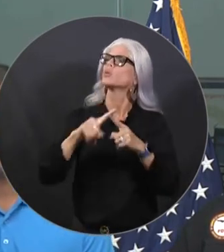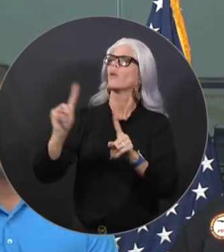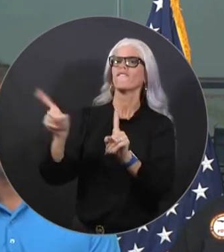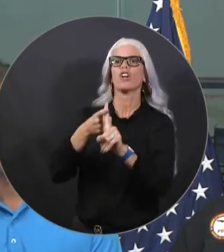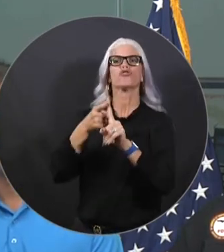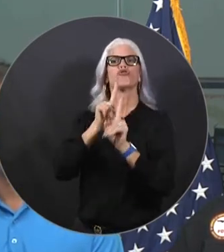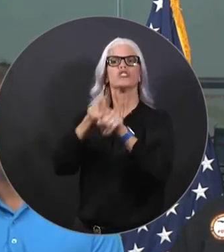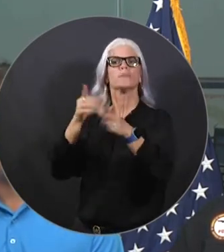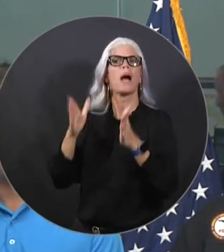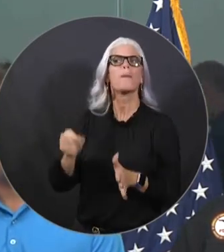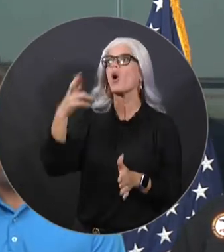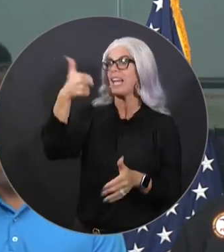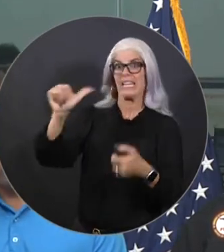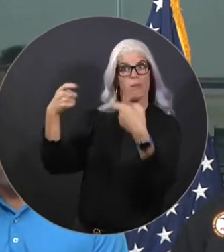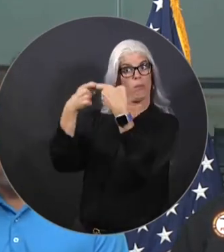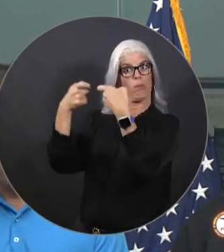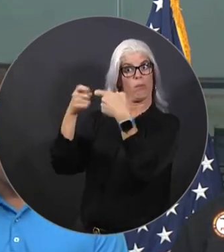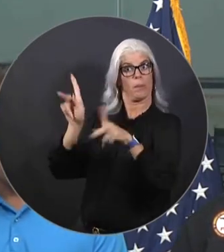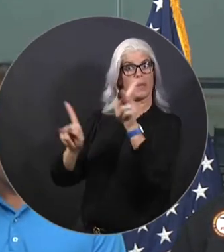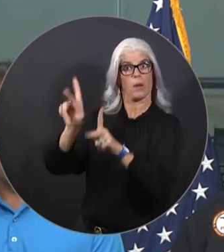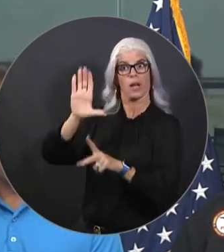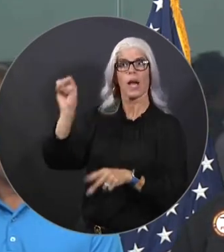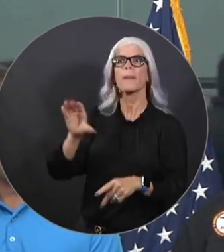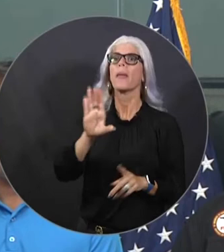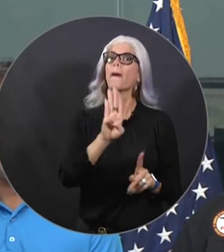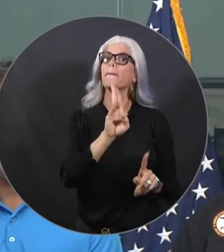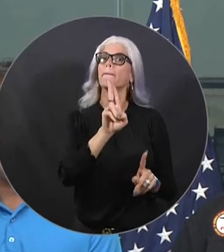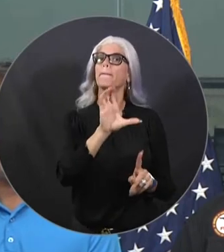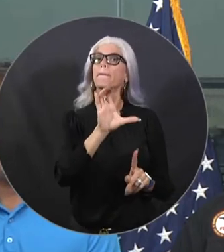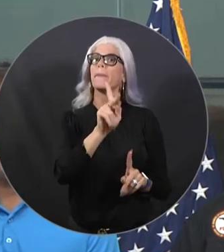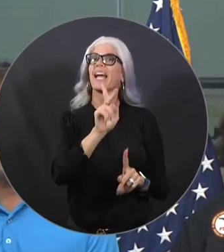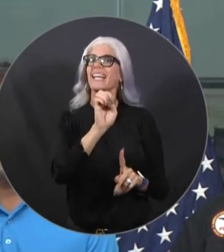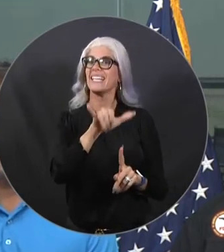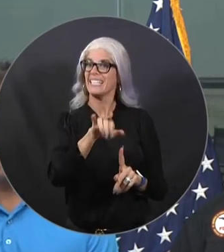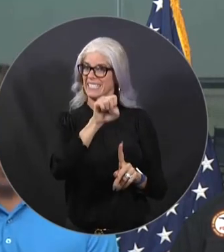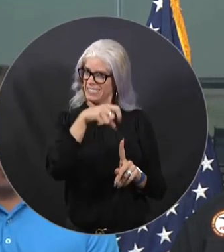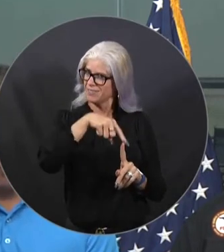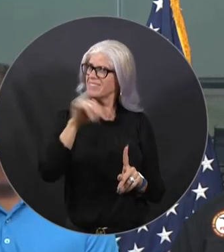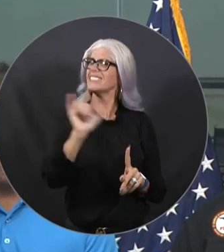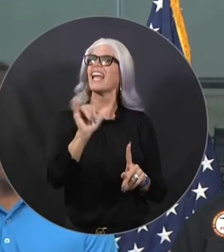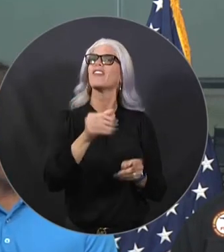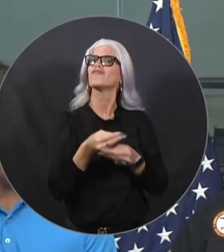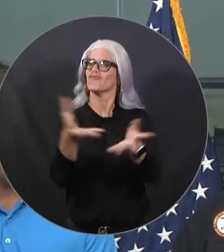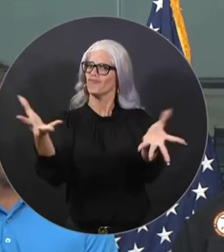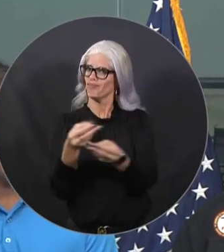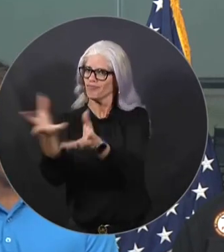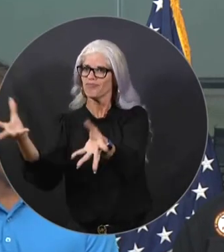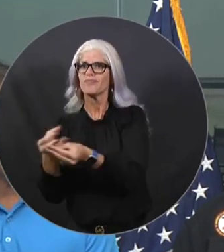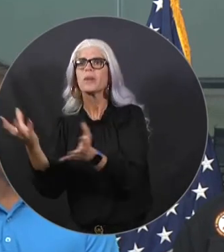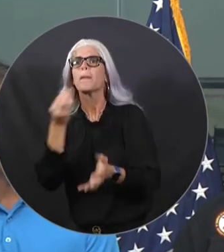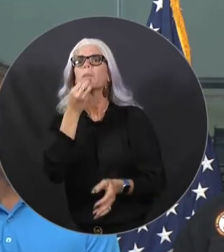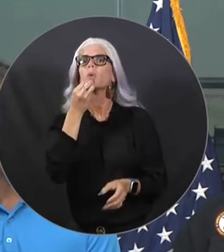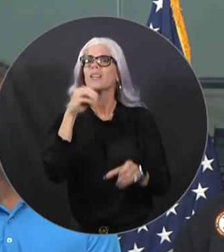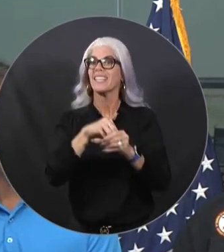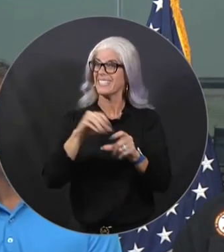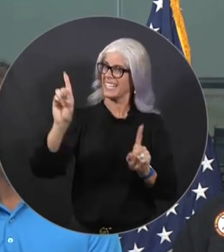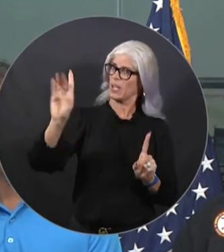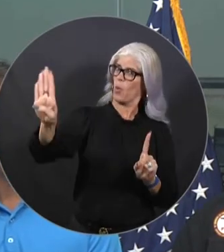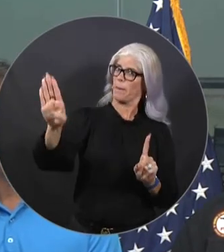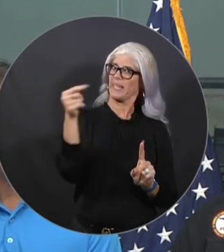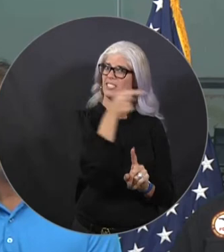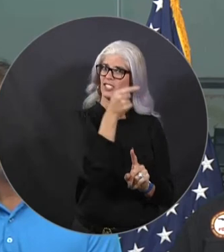Bucky's is giving away meals and soft drinks. If you stop in their Daytona location, you'll be able to avail yourself of some really good stuff